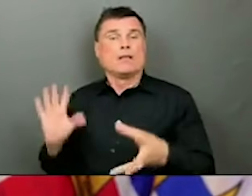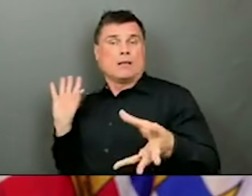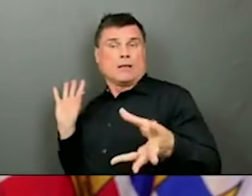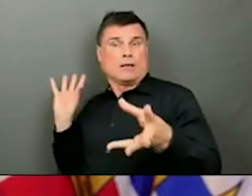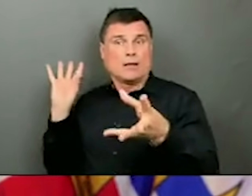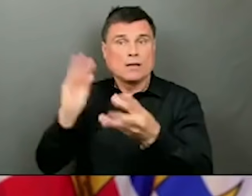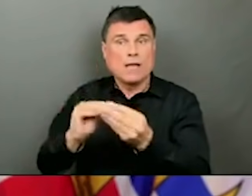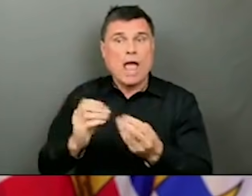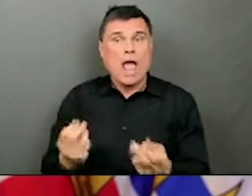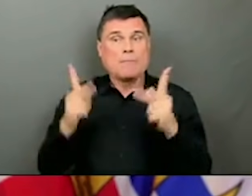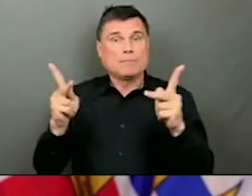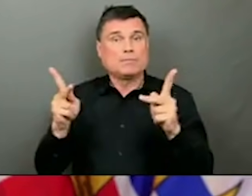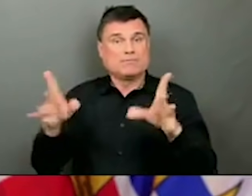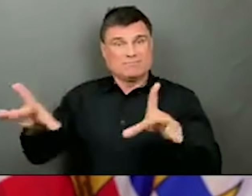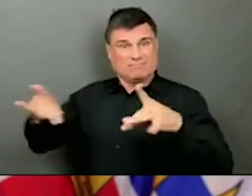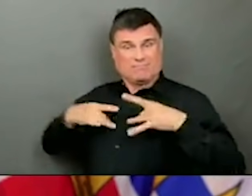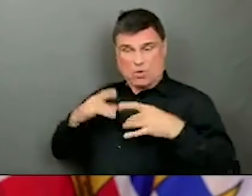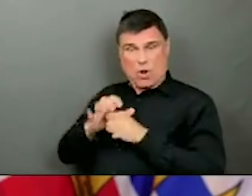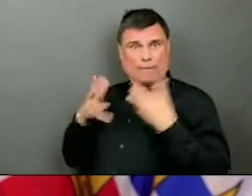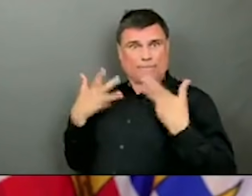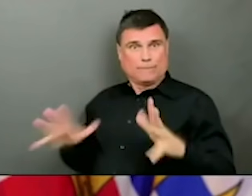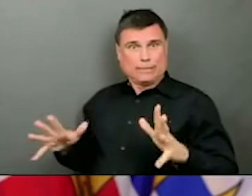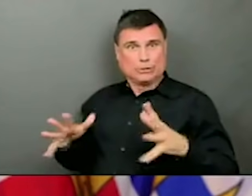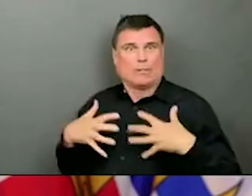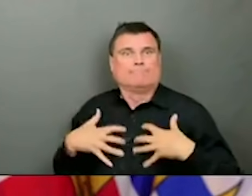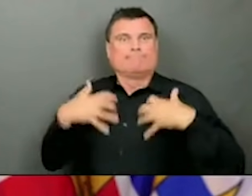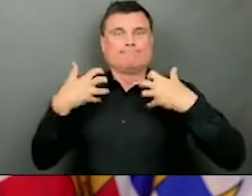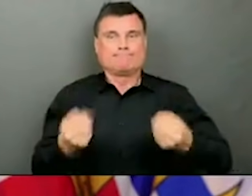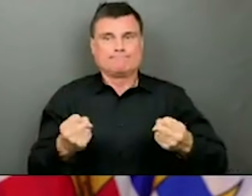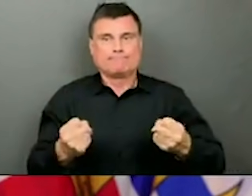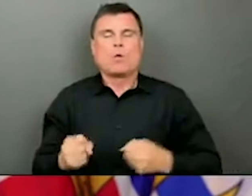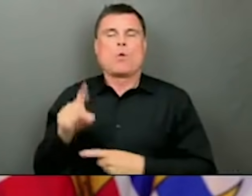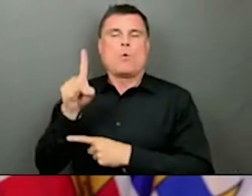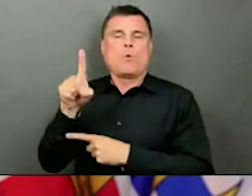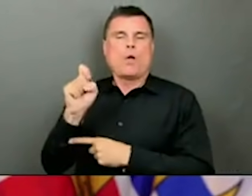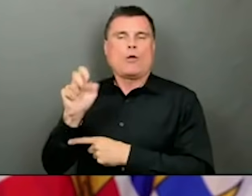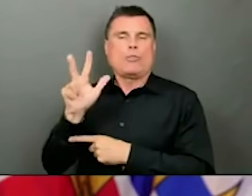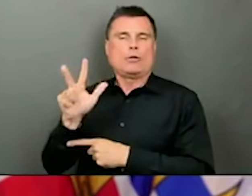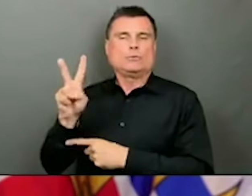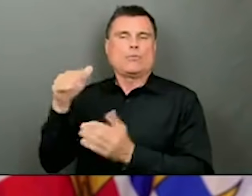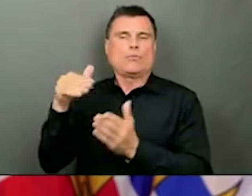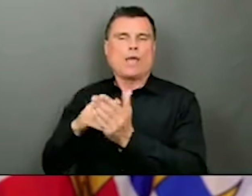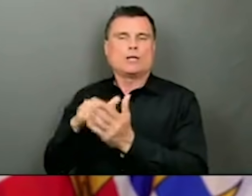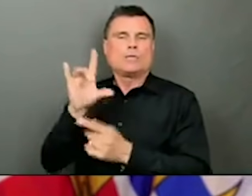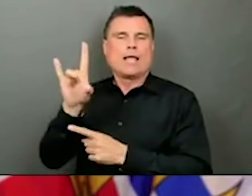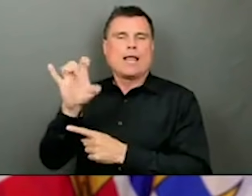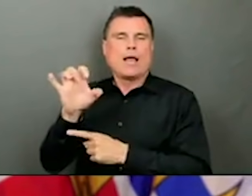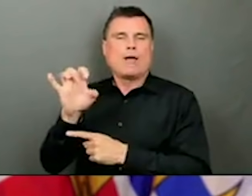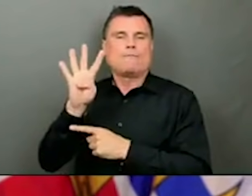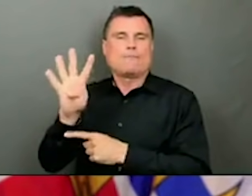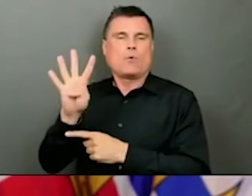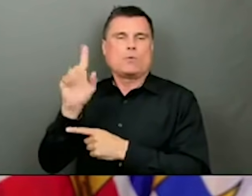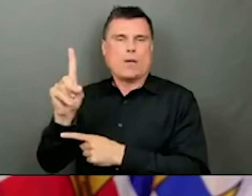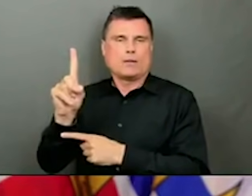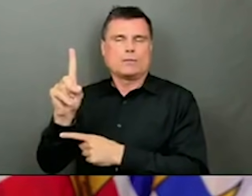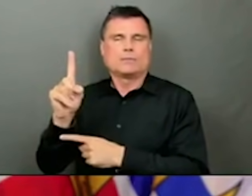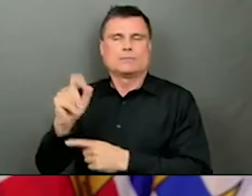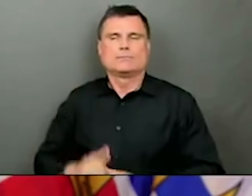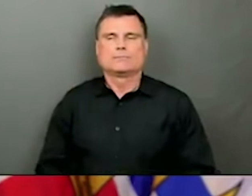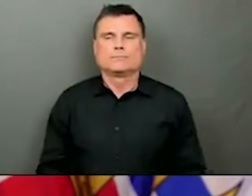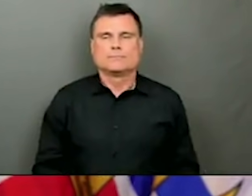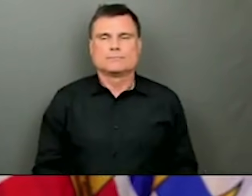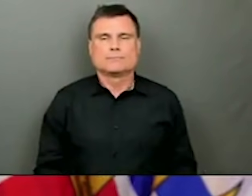132,841 people who have recovered from their acute illness with COVID-19. There are no new outbreaks to report